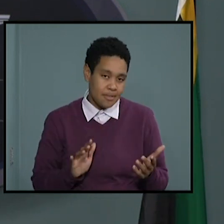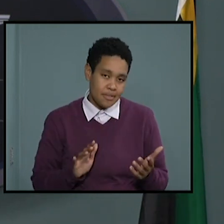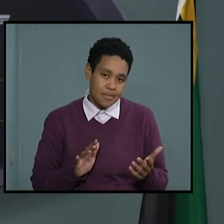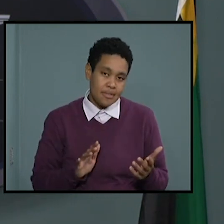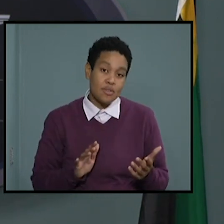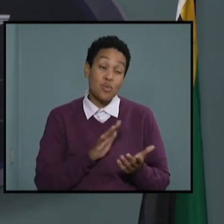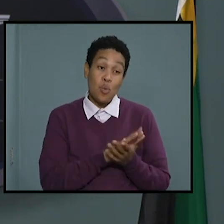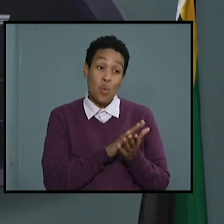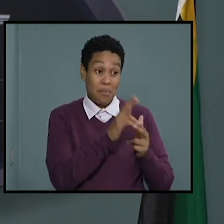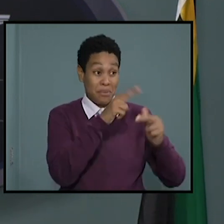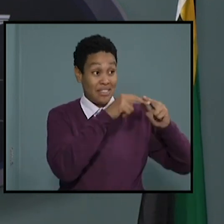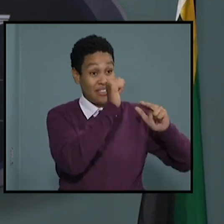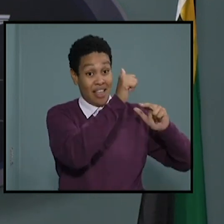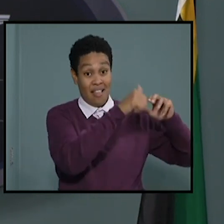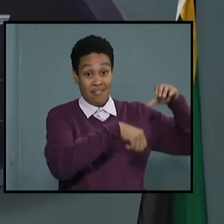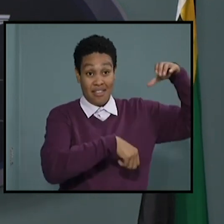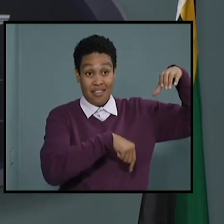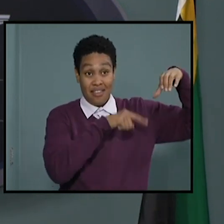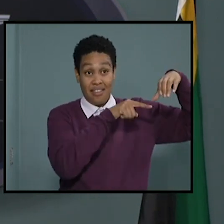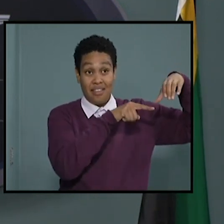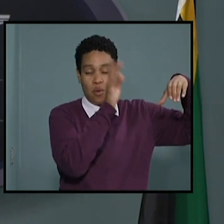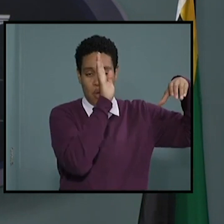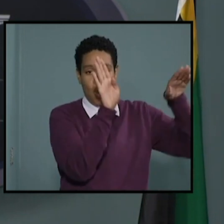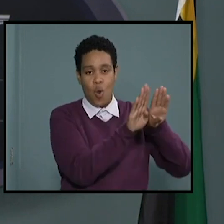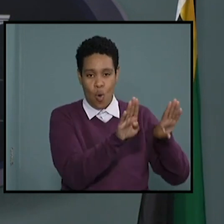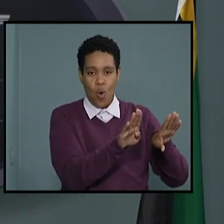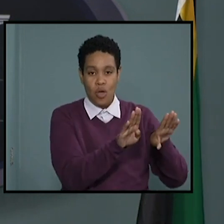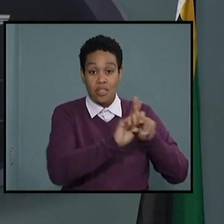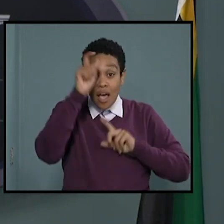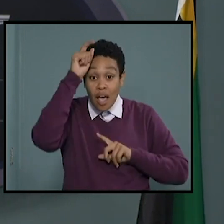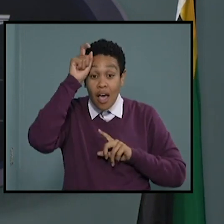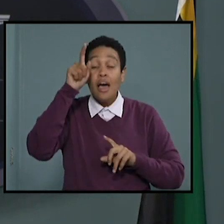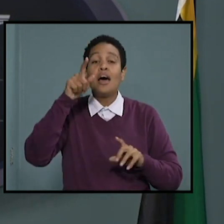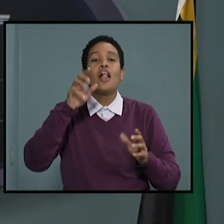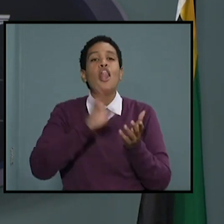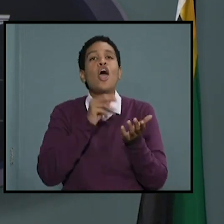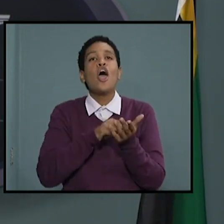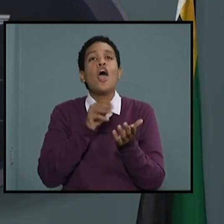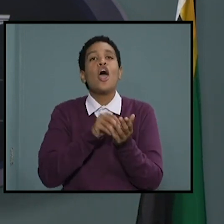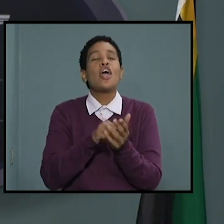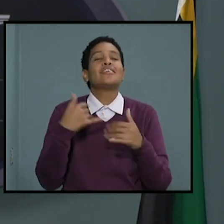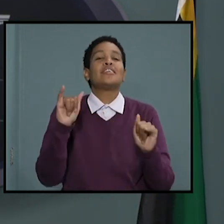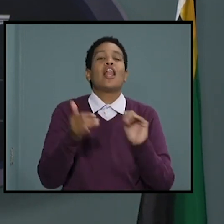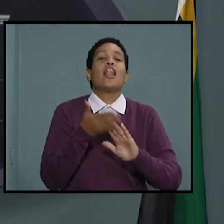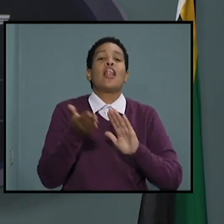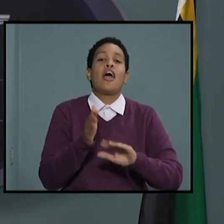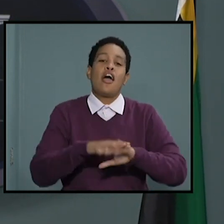the school, will remain closed, but education will continue